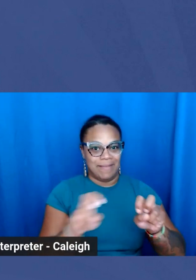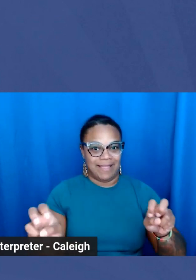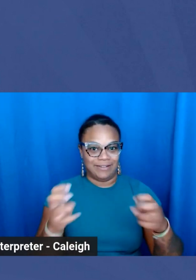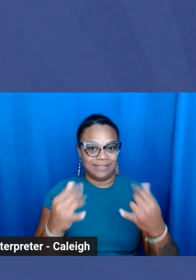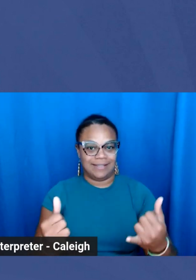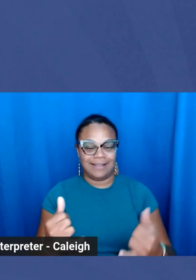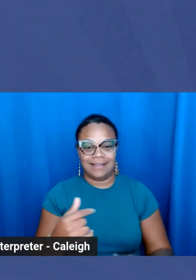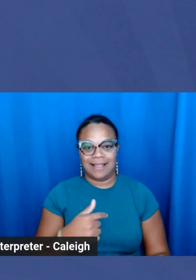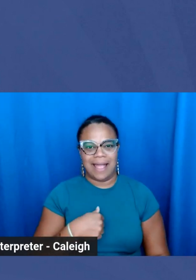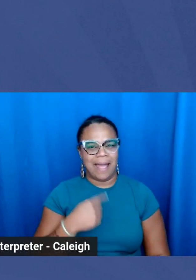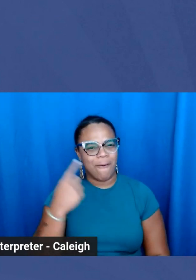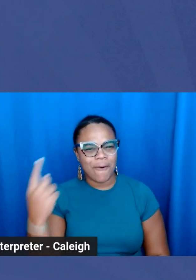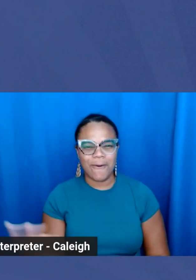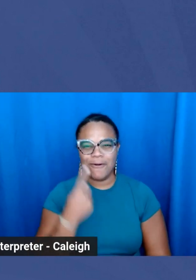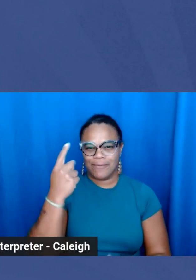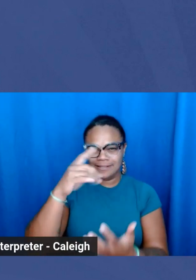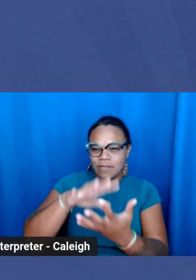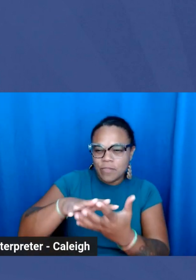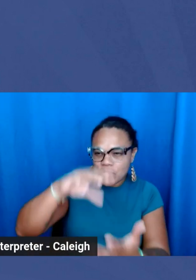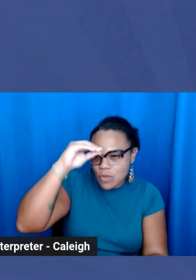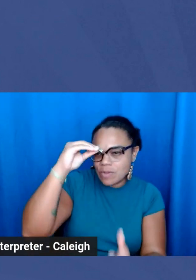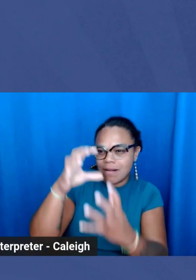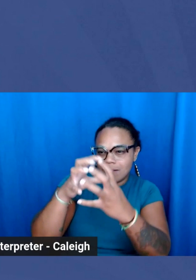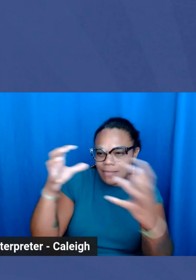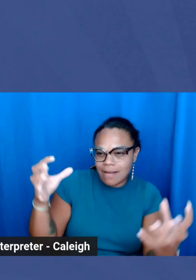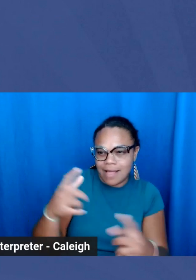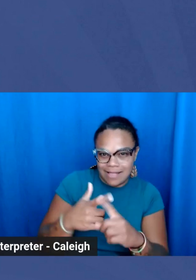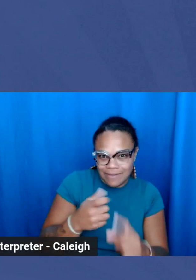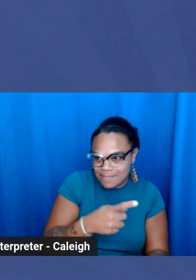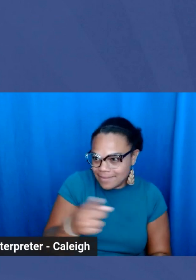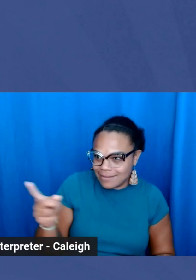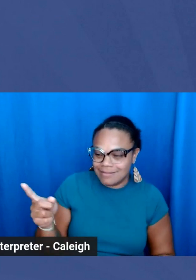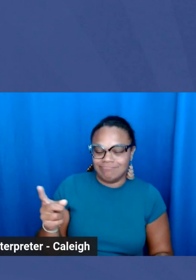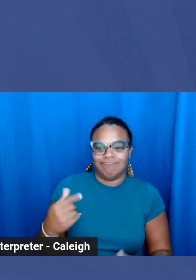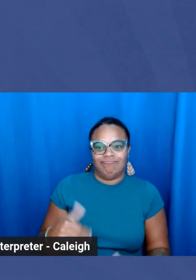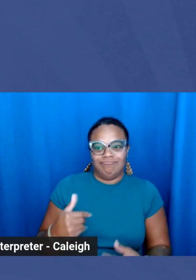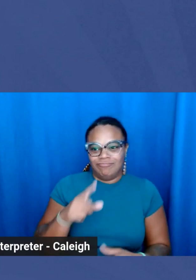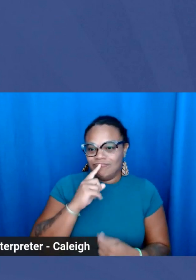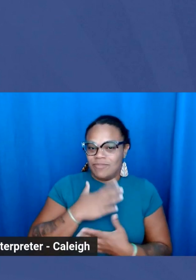learn a whole lot from them, and I really appreciate them being here,